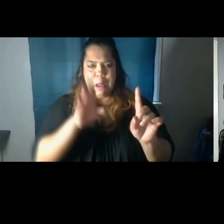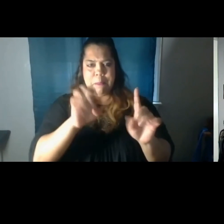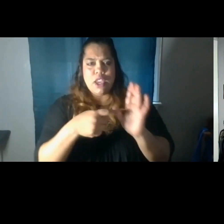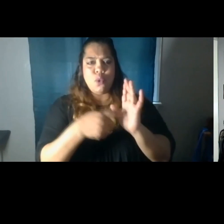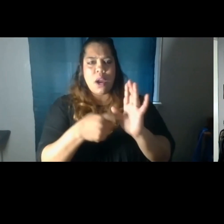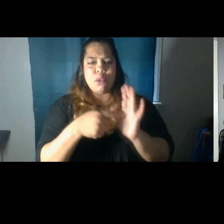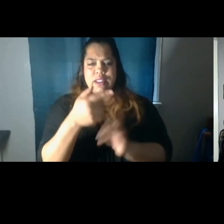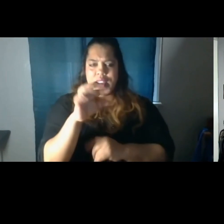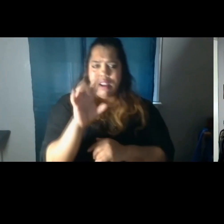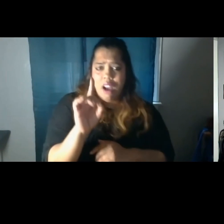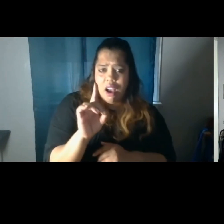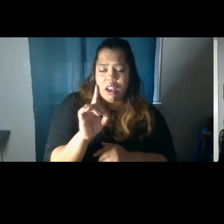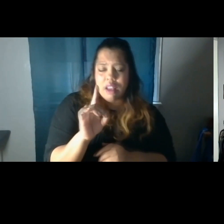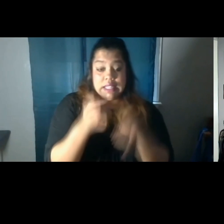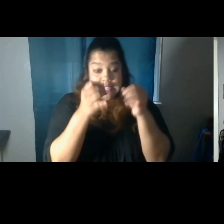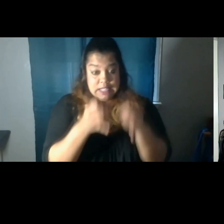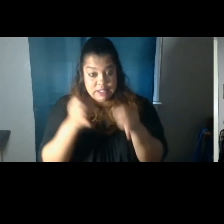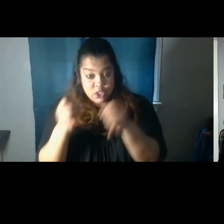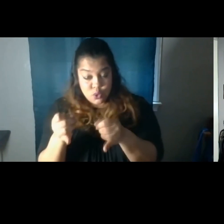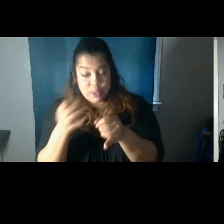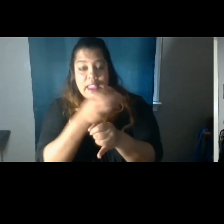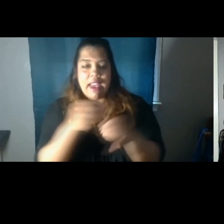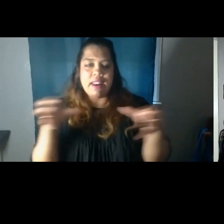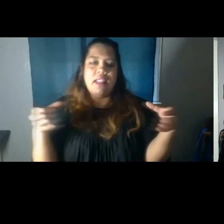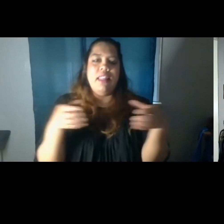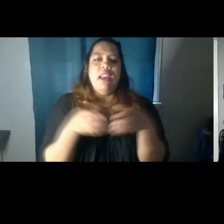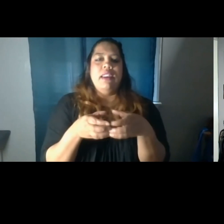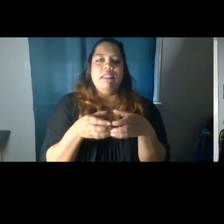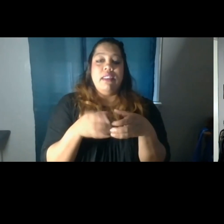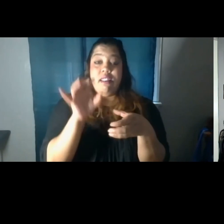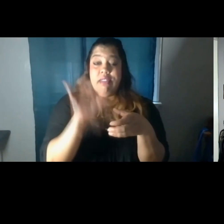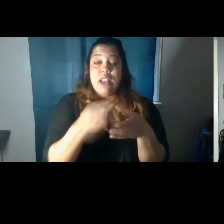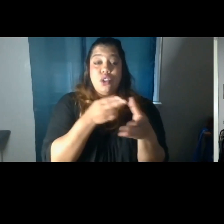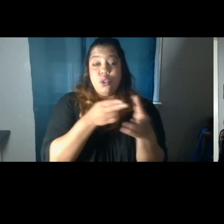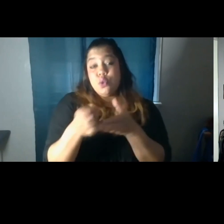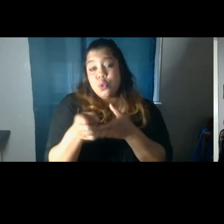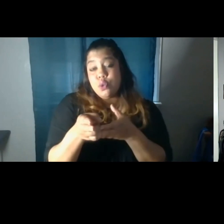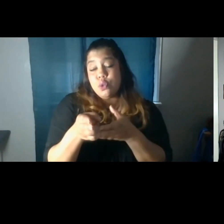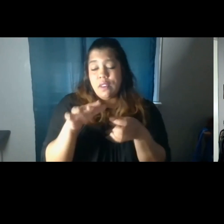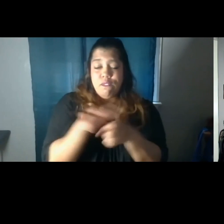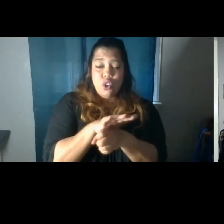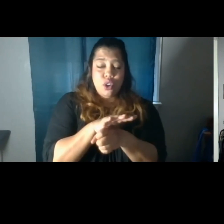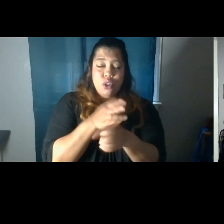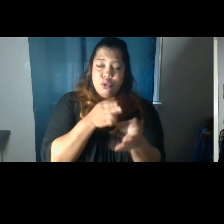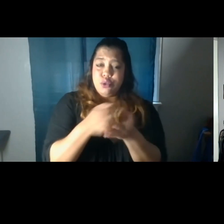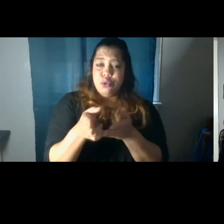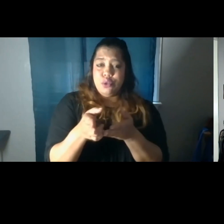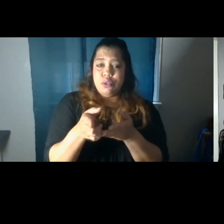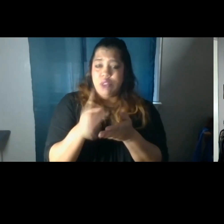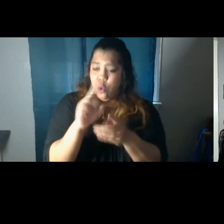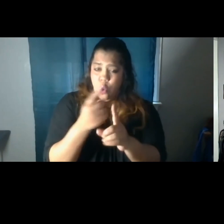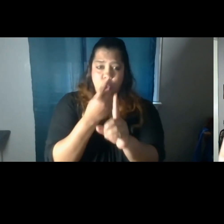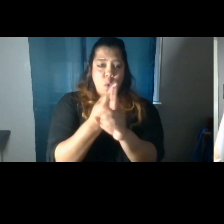individually and collectively. That is the truth, the whole truth, and nothing but the truth, surrendered